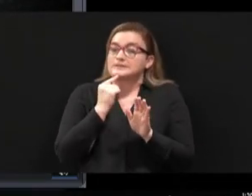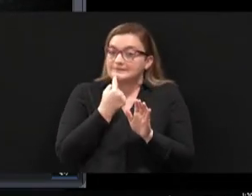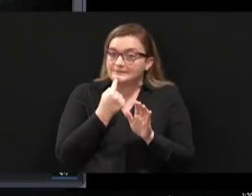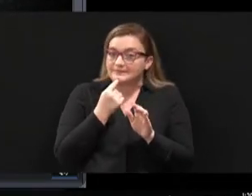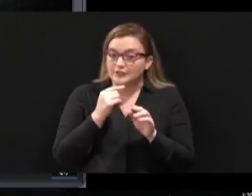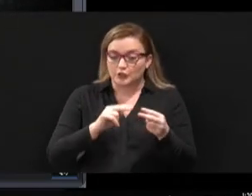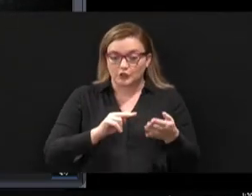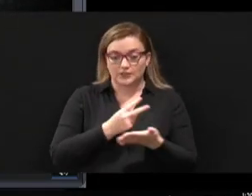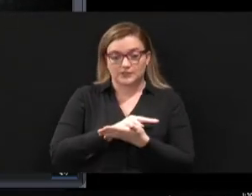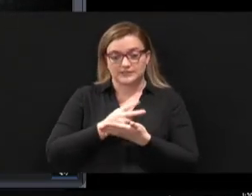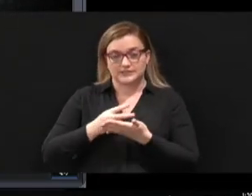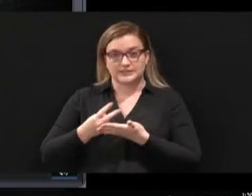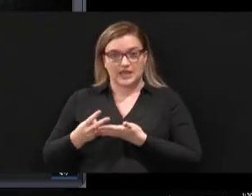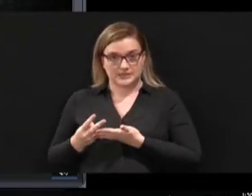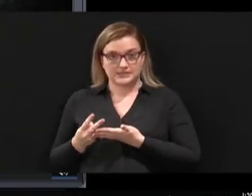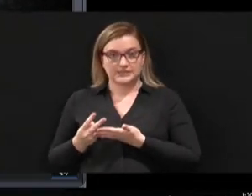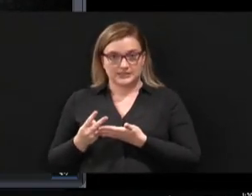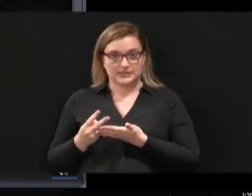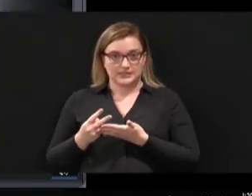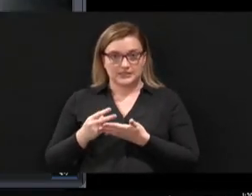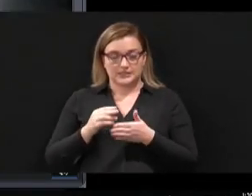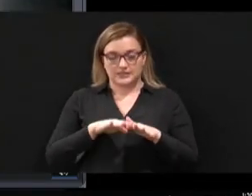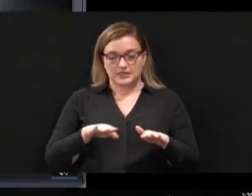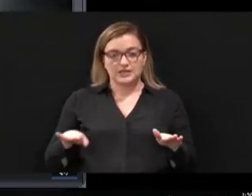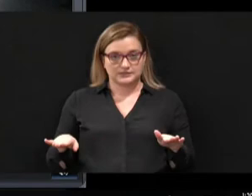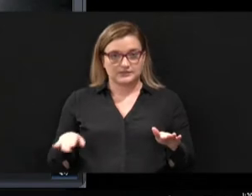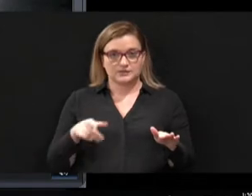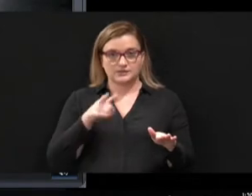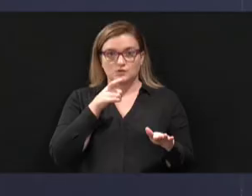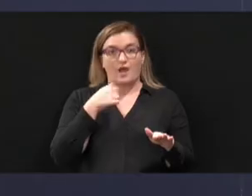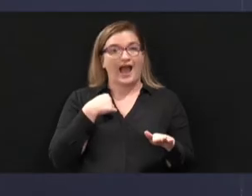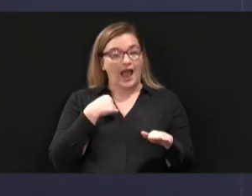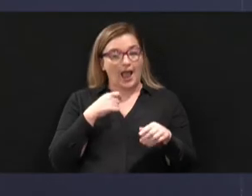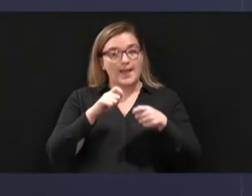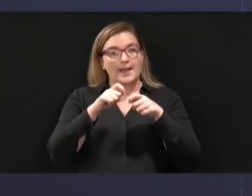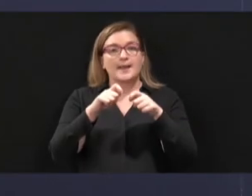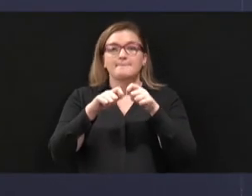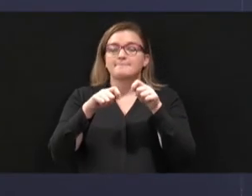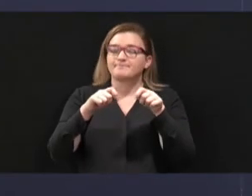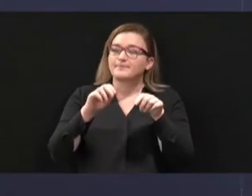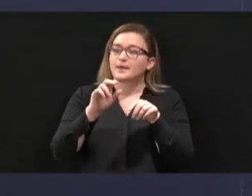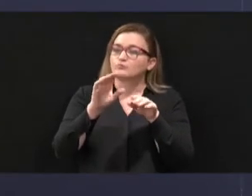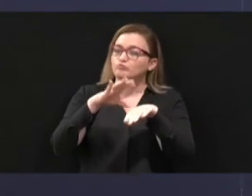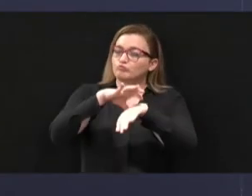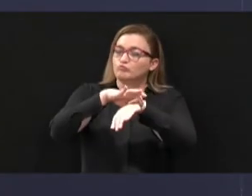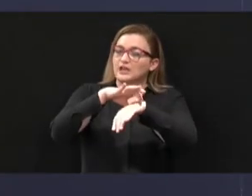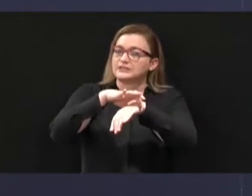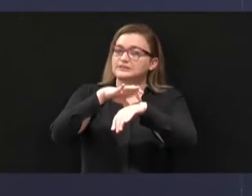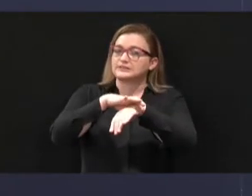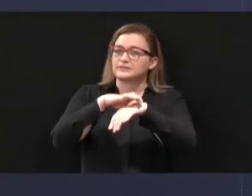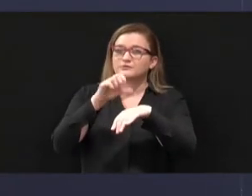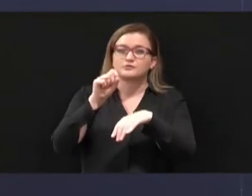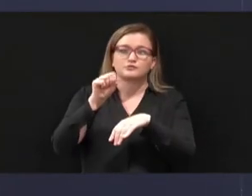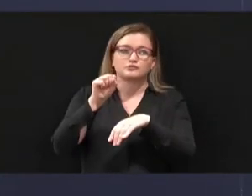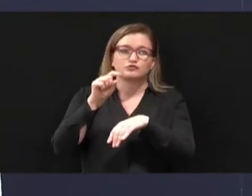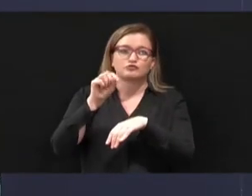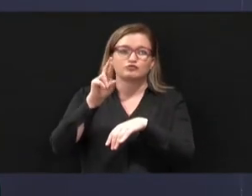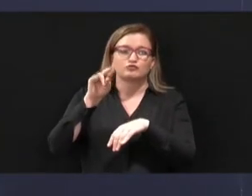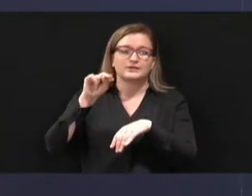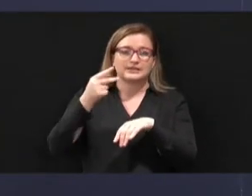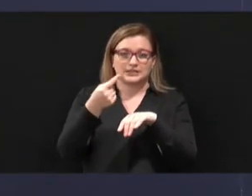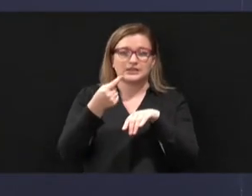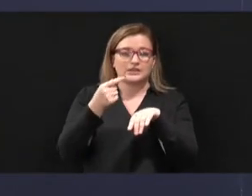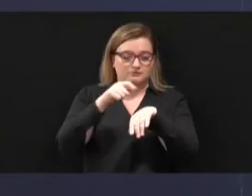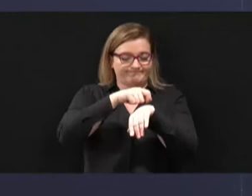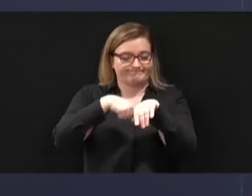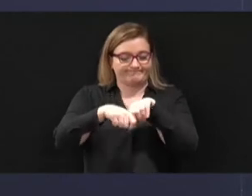children that I had made little bracelets out of string for, or something of that nature, so that